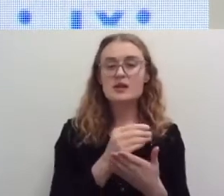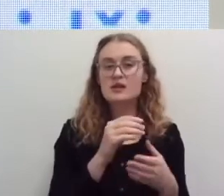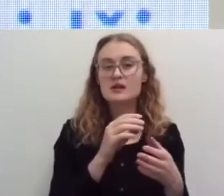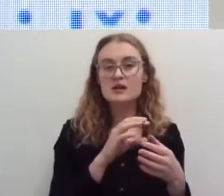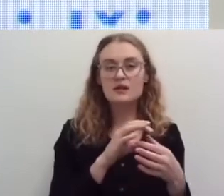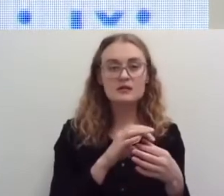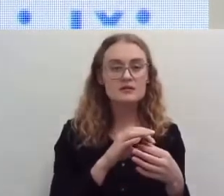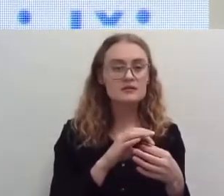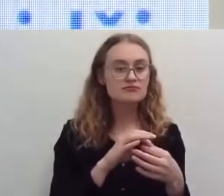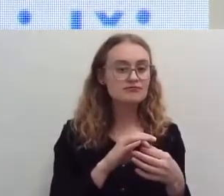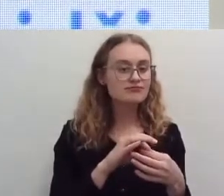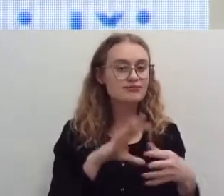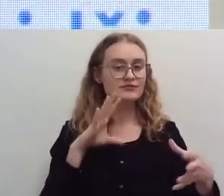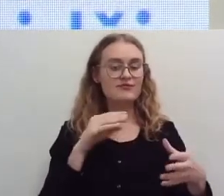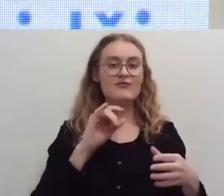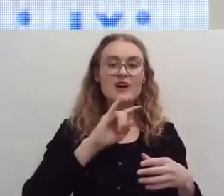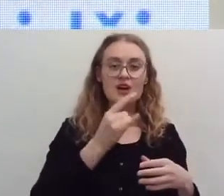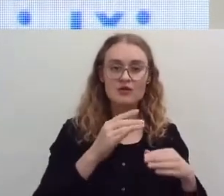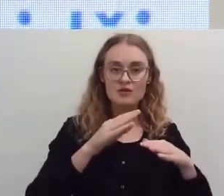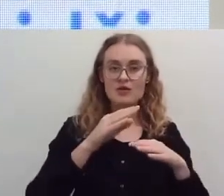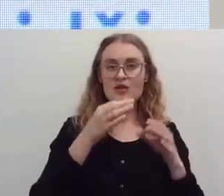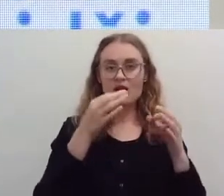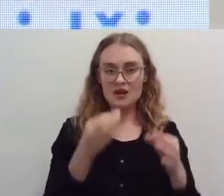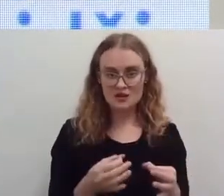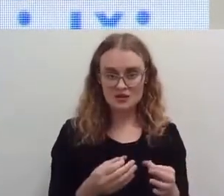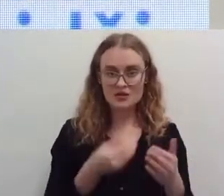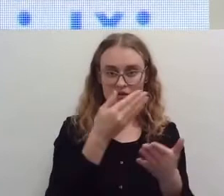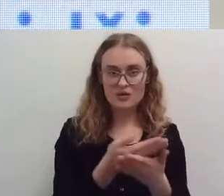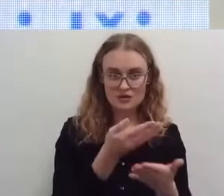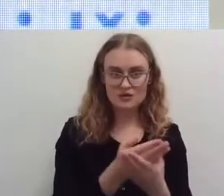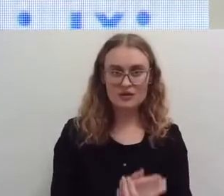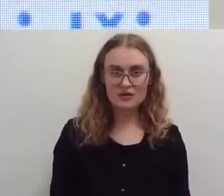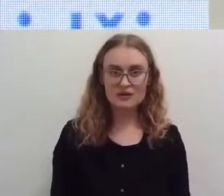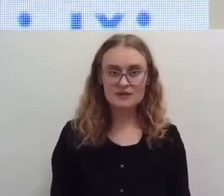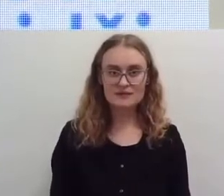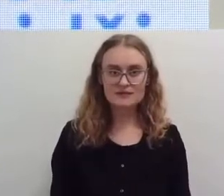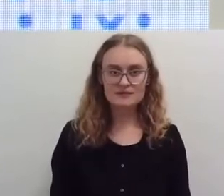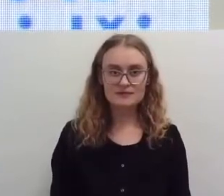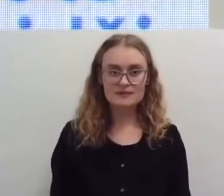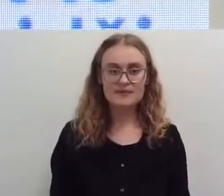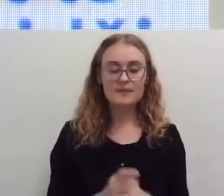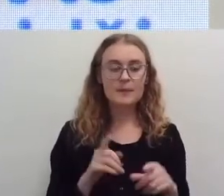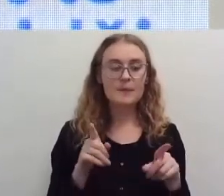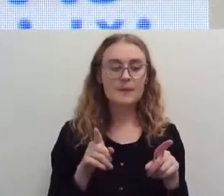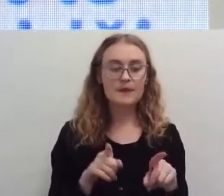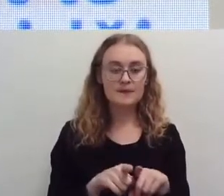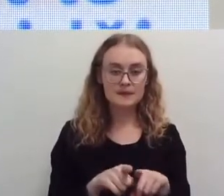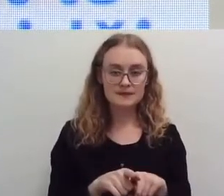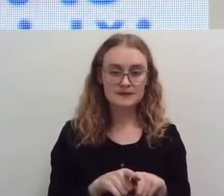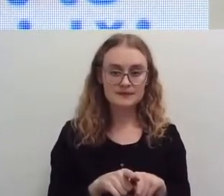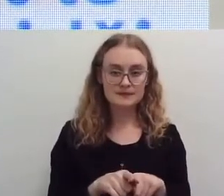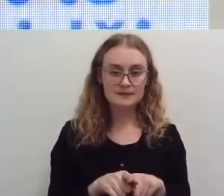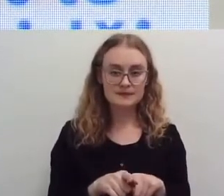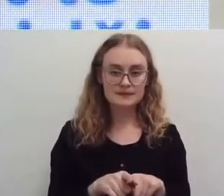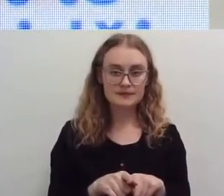political scientist in the civil society movement and is now an independent speaker, moderator, and facilitator working for